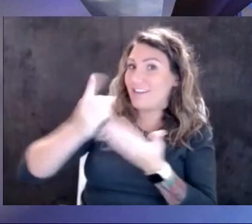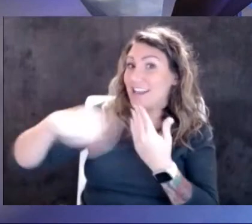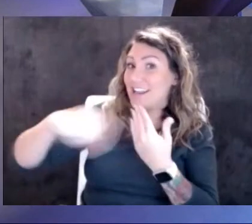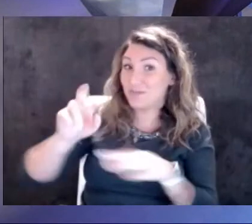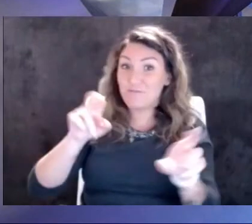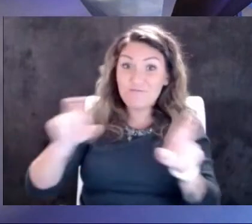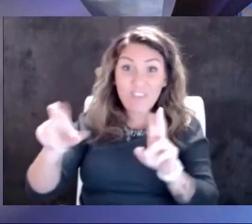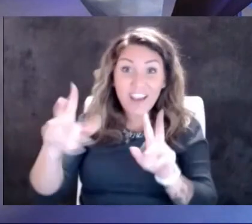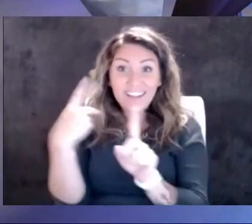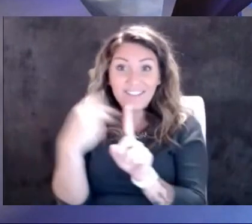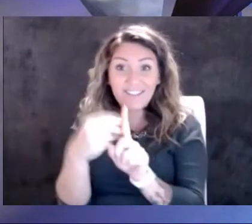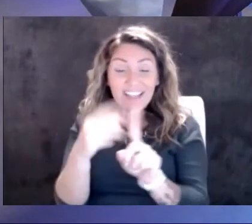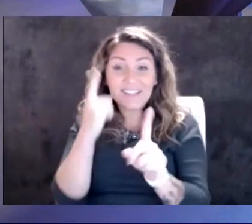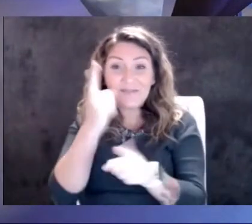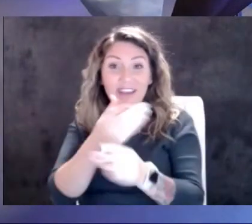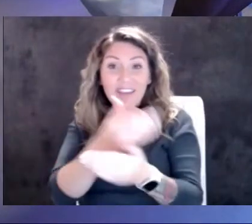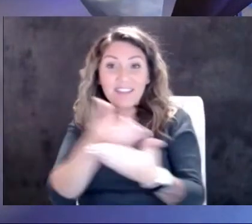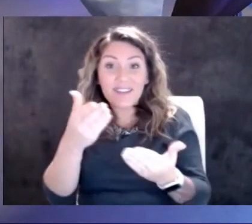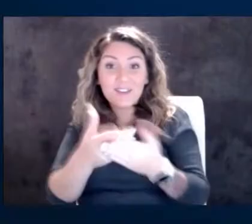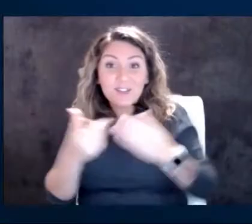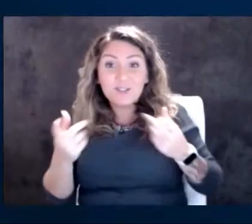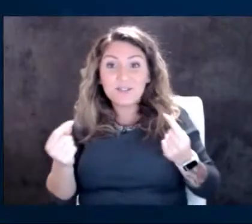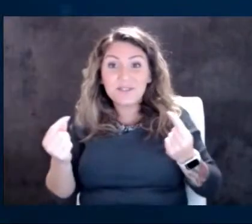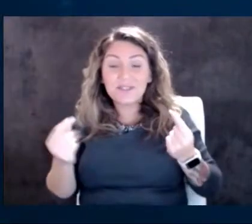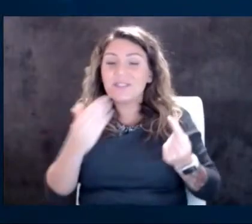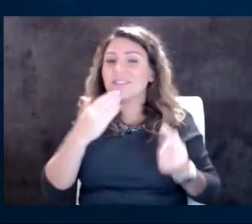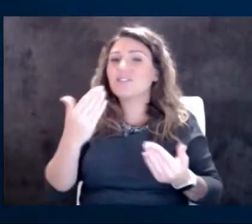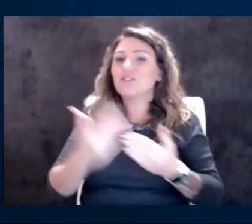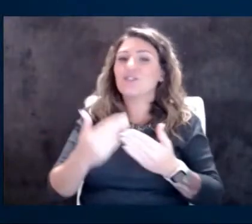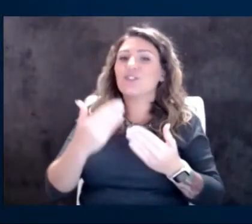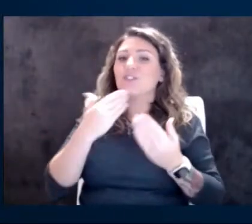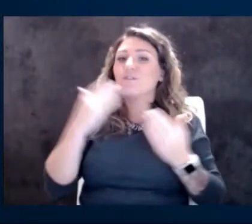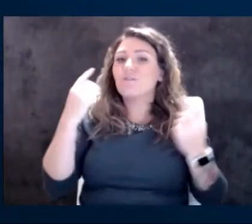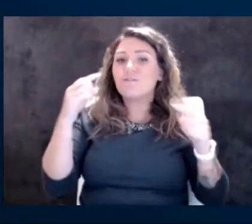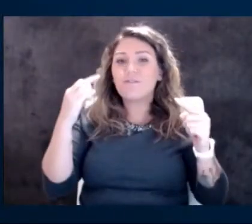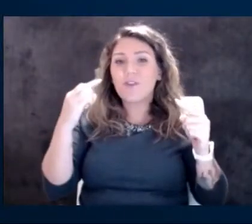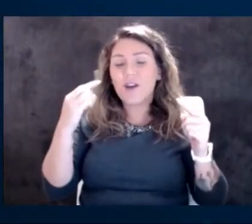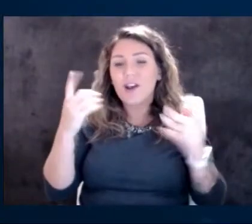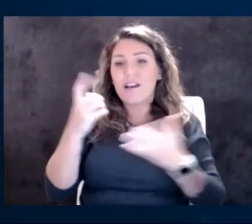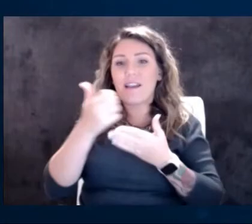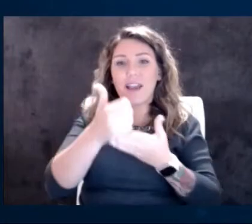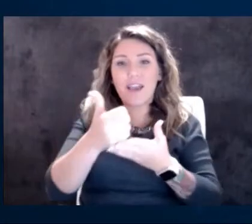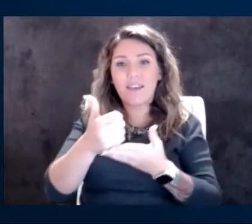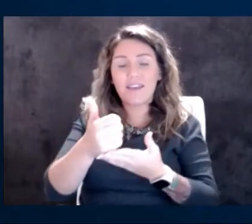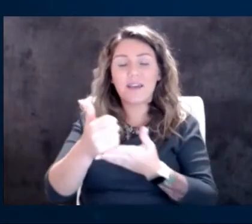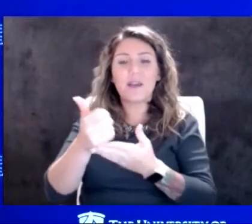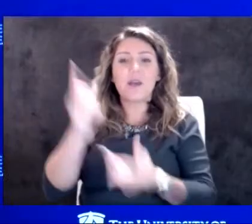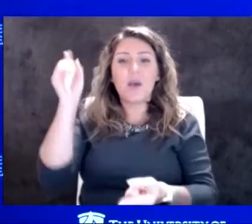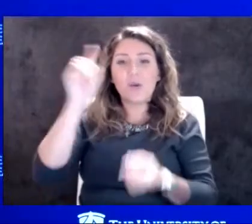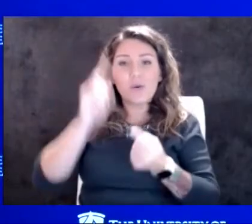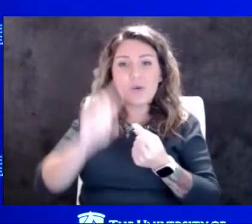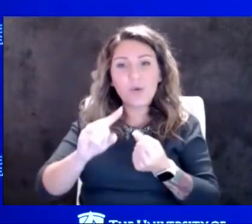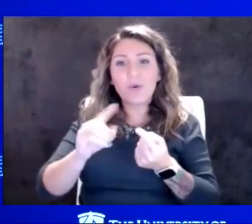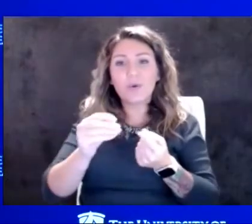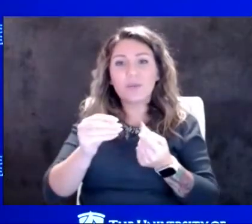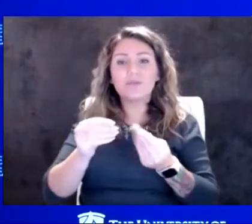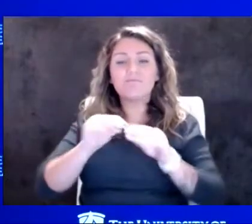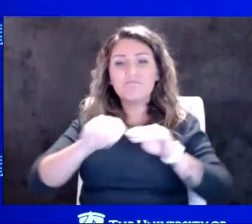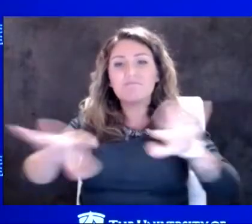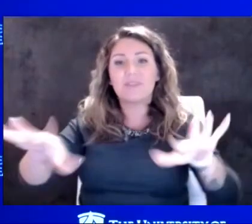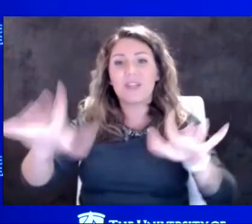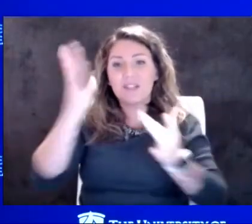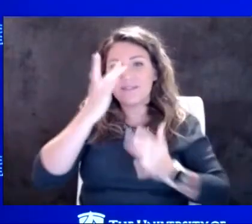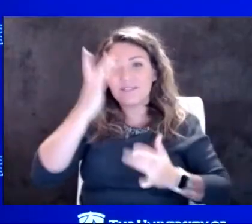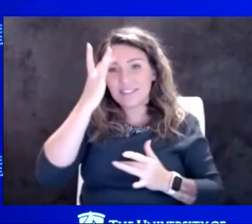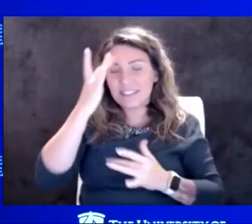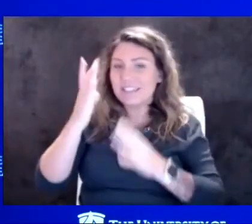thing to do. We need to. Yeah, I think it's good for helping reduce the spread of disease in households and social